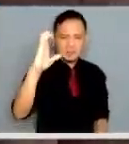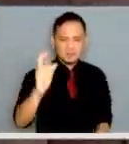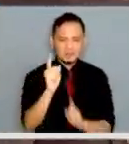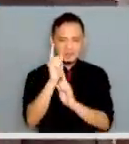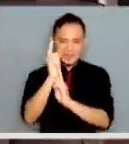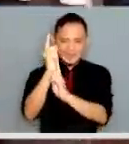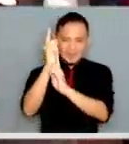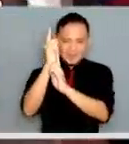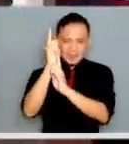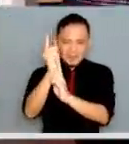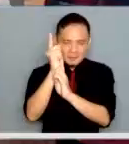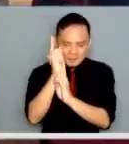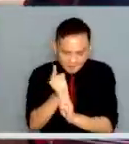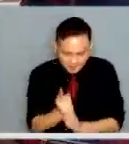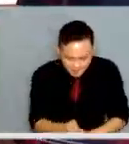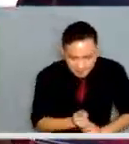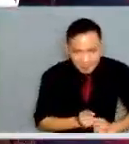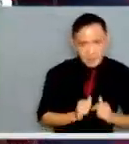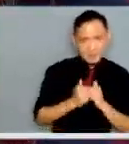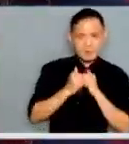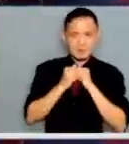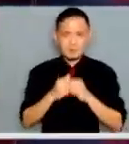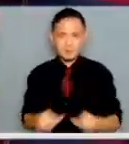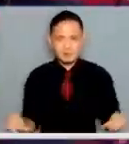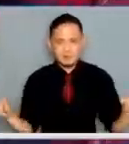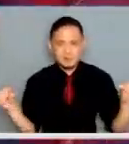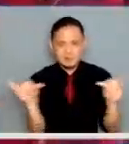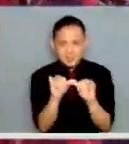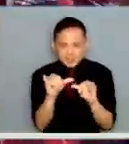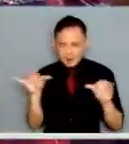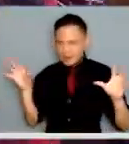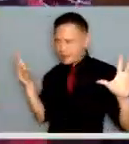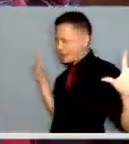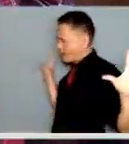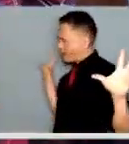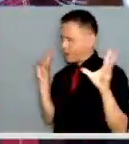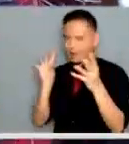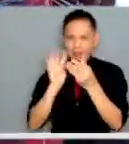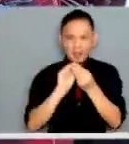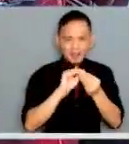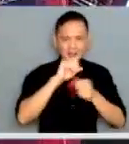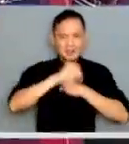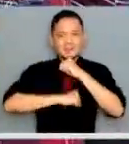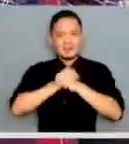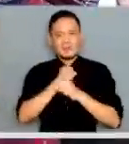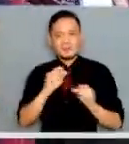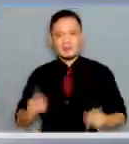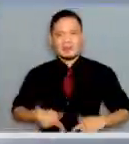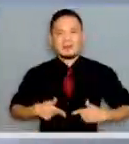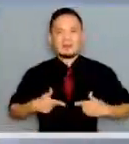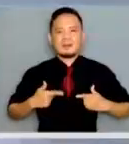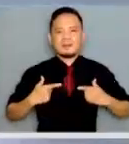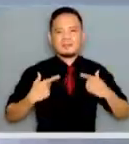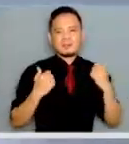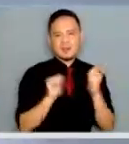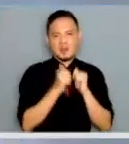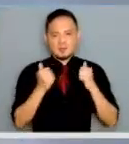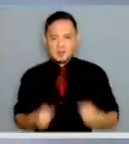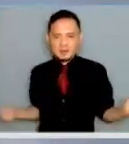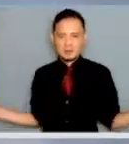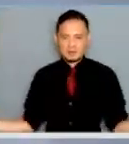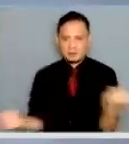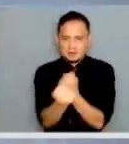525,600 minutes, how do you measure a year in the life? How